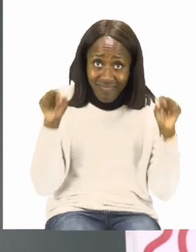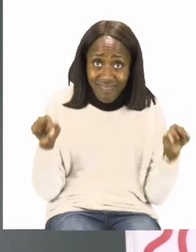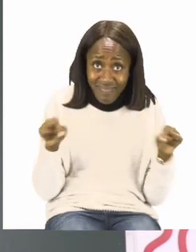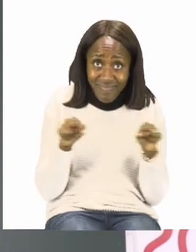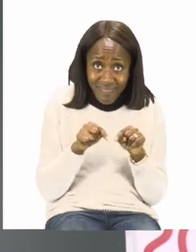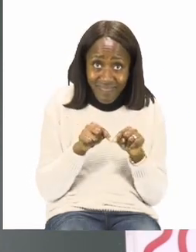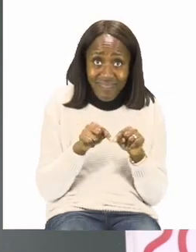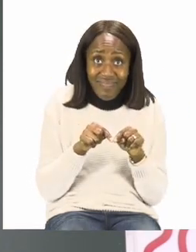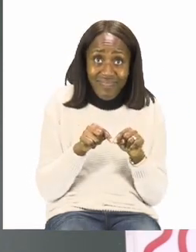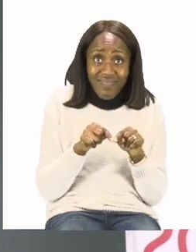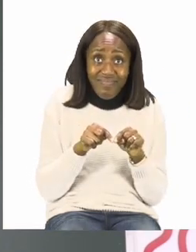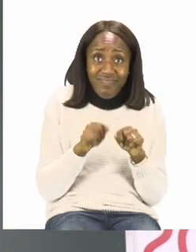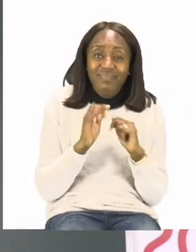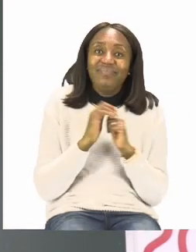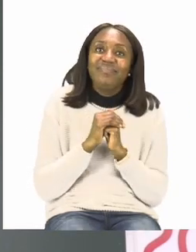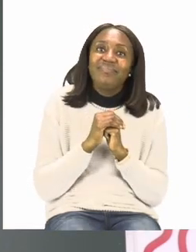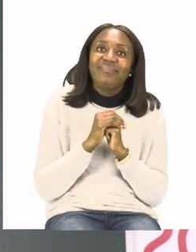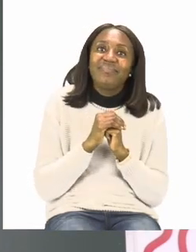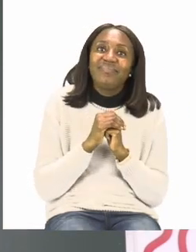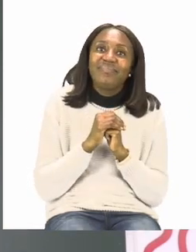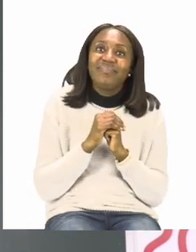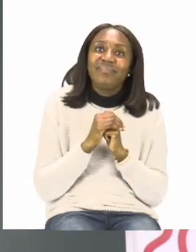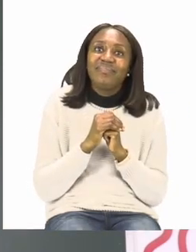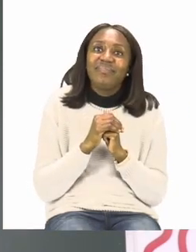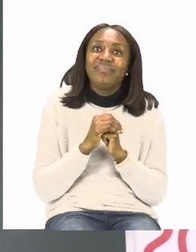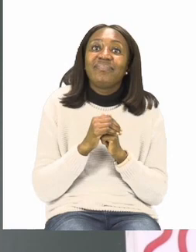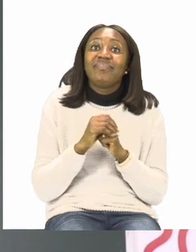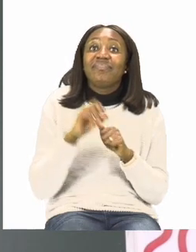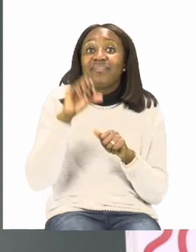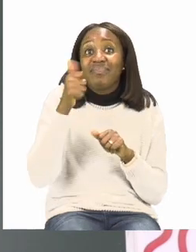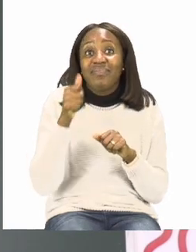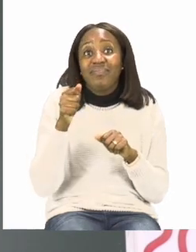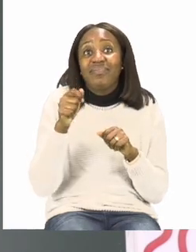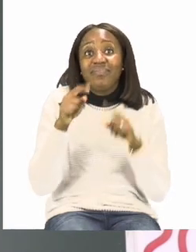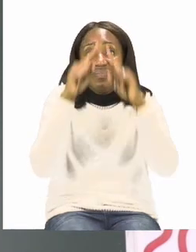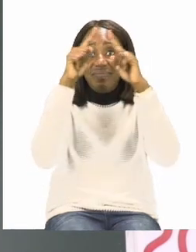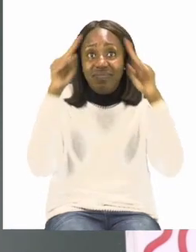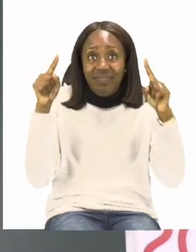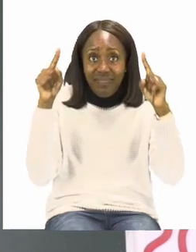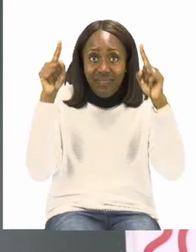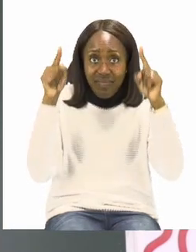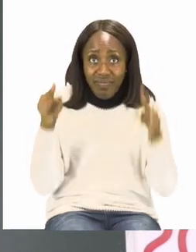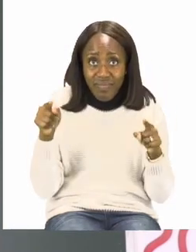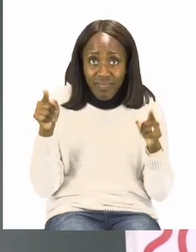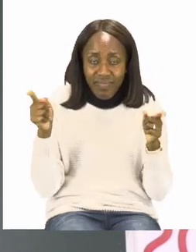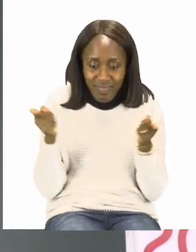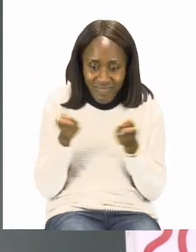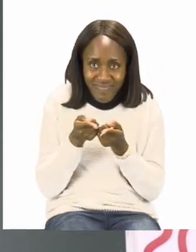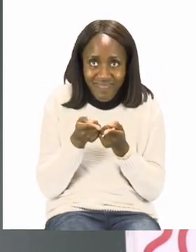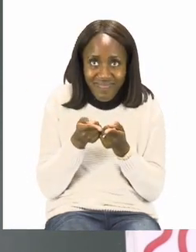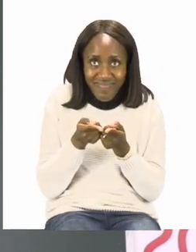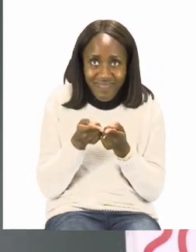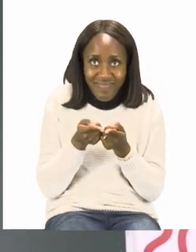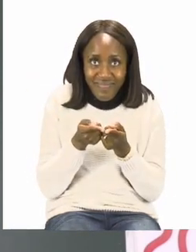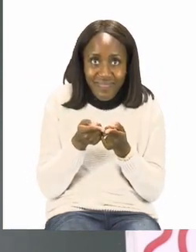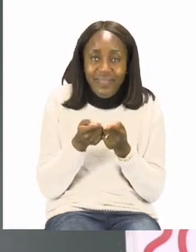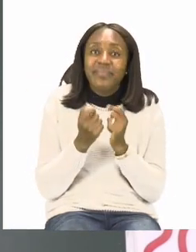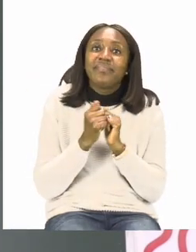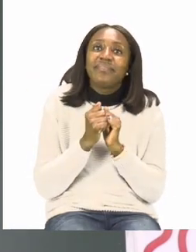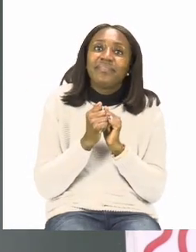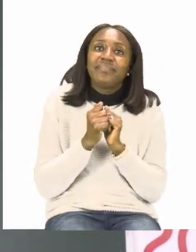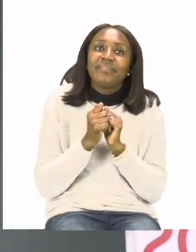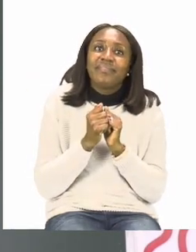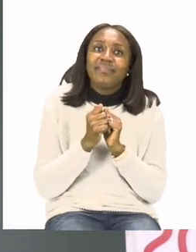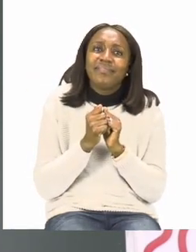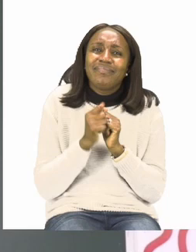rectangle in our classroom, and the next shape we're going to tessellate is the pentagon. Now the pentagon I